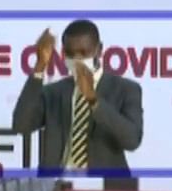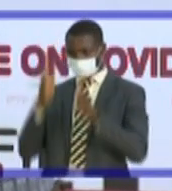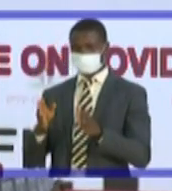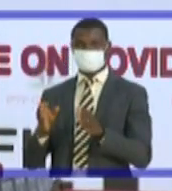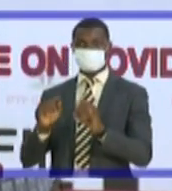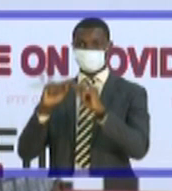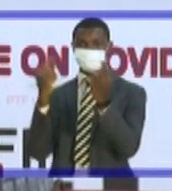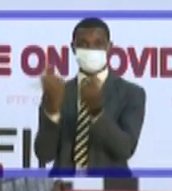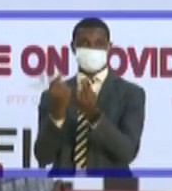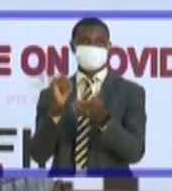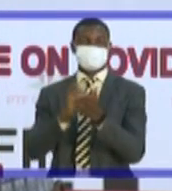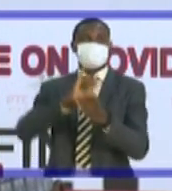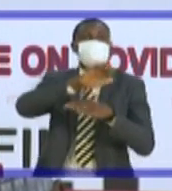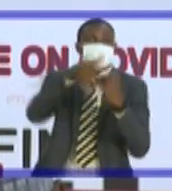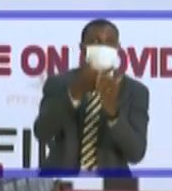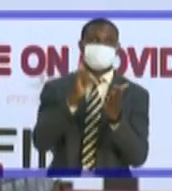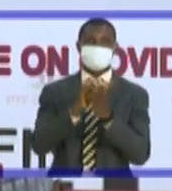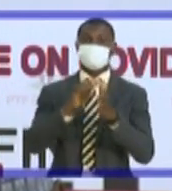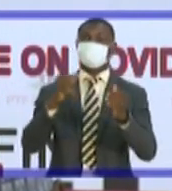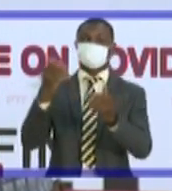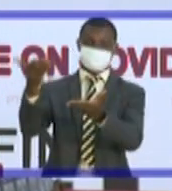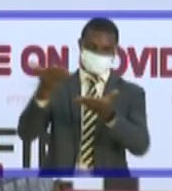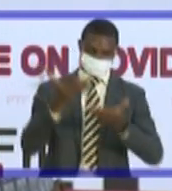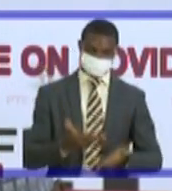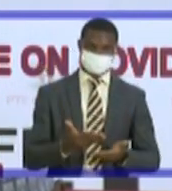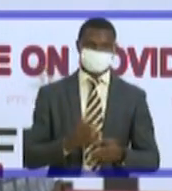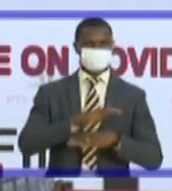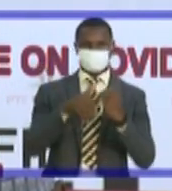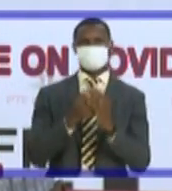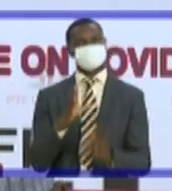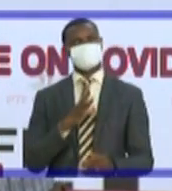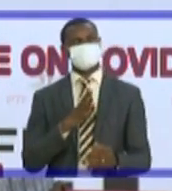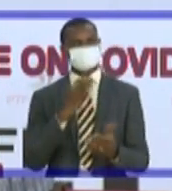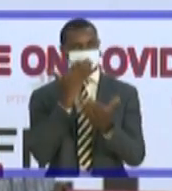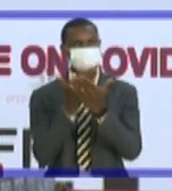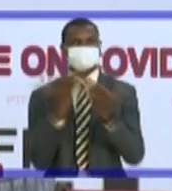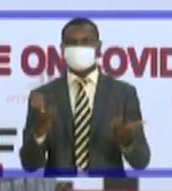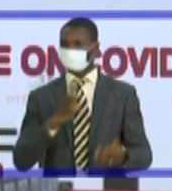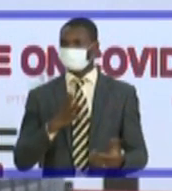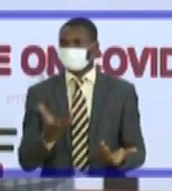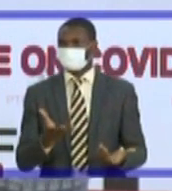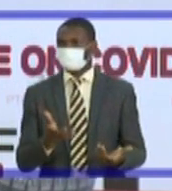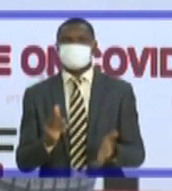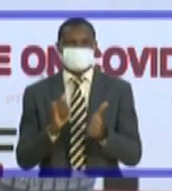me that the one he received in Ekiti and other states are in good condition.